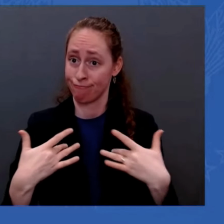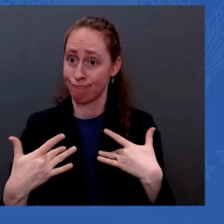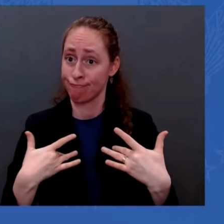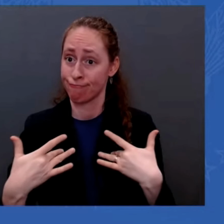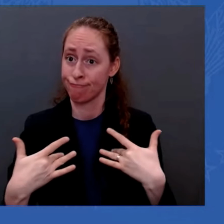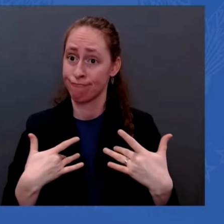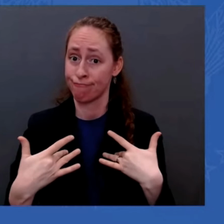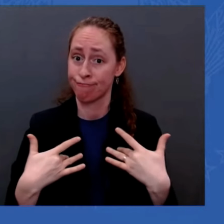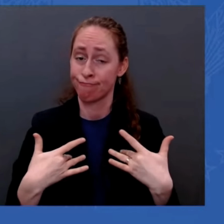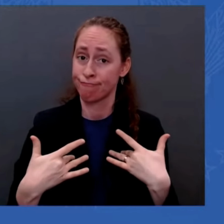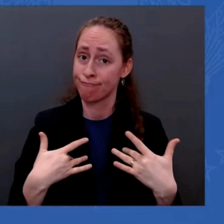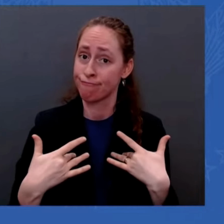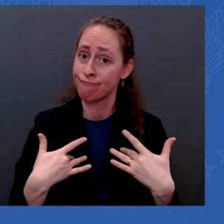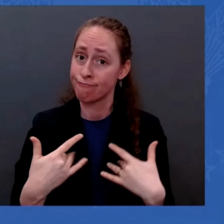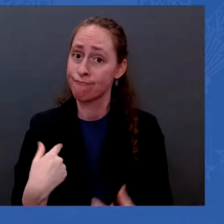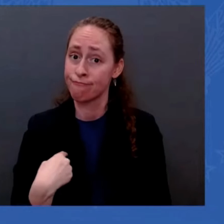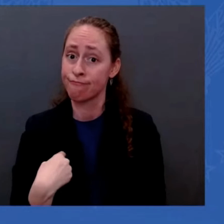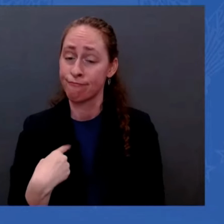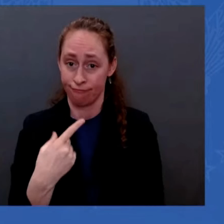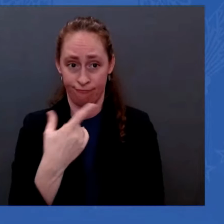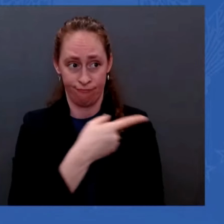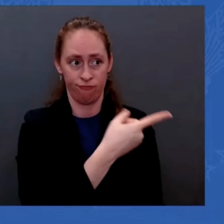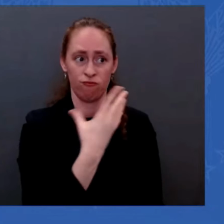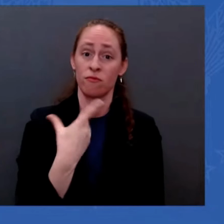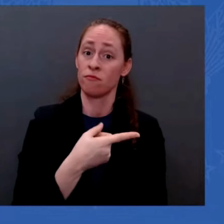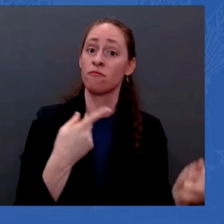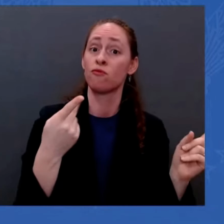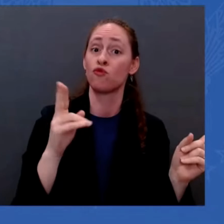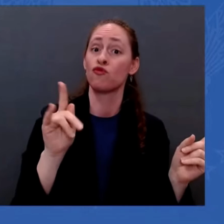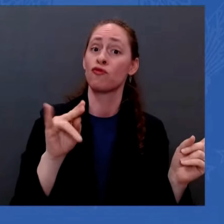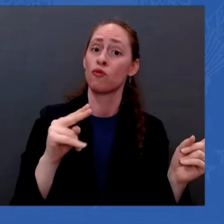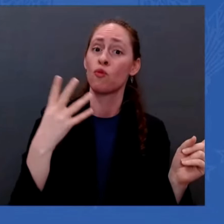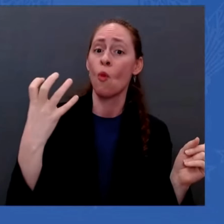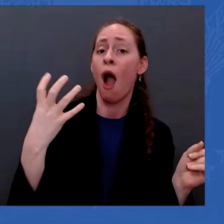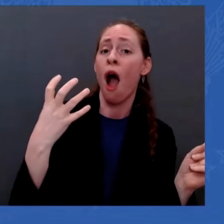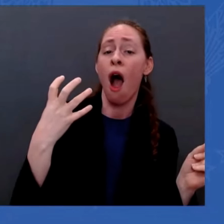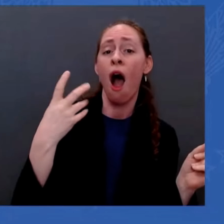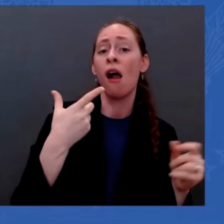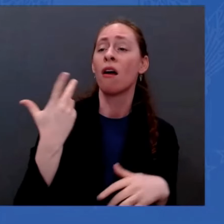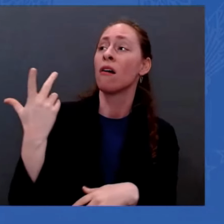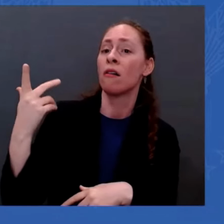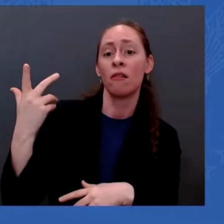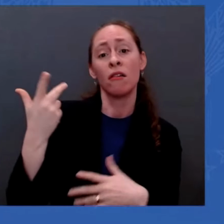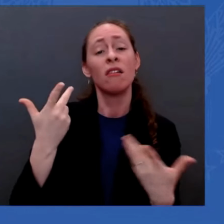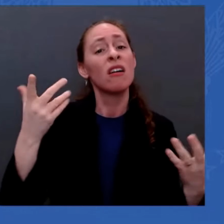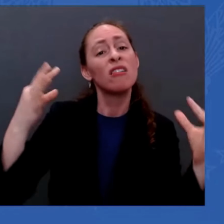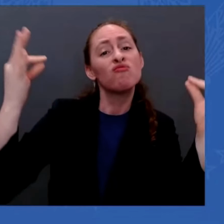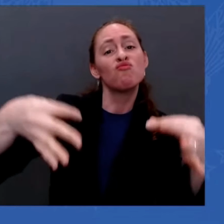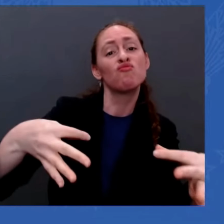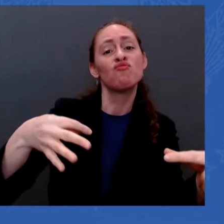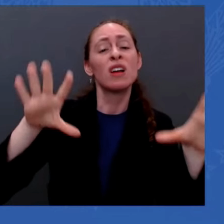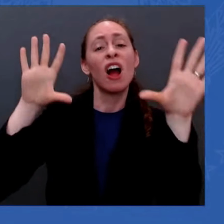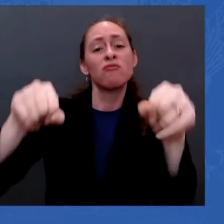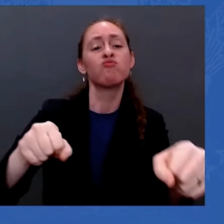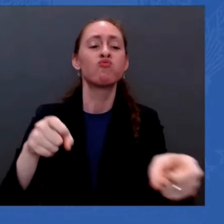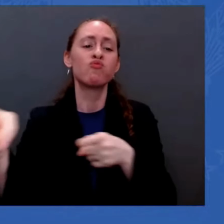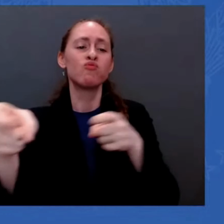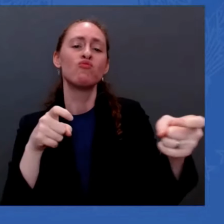to change the dynamics in Europe in a way that he cannot.